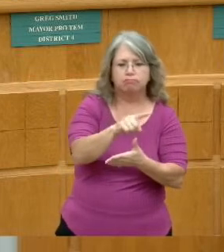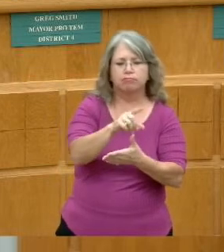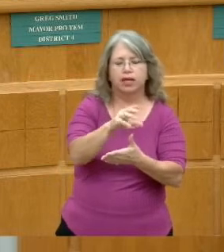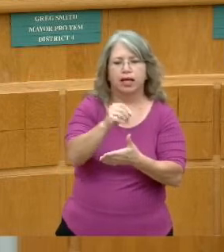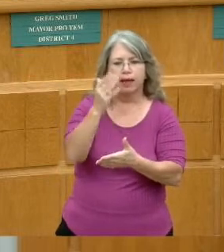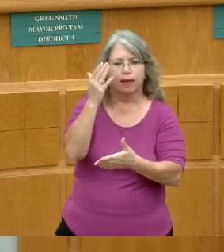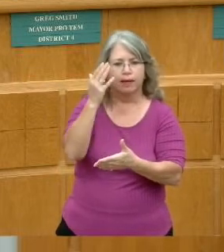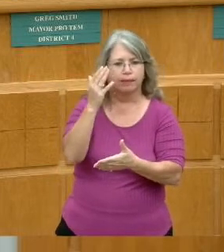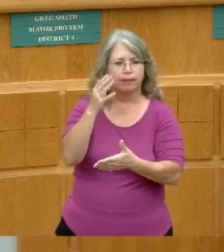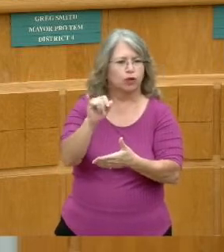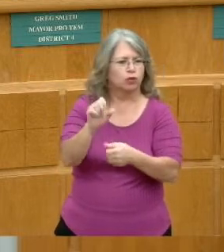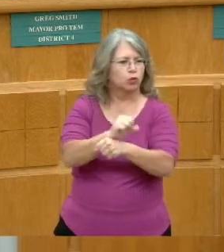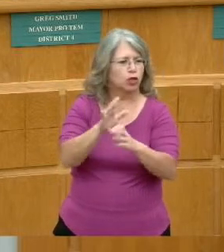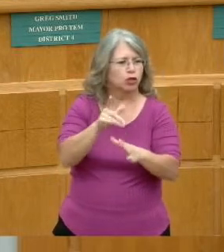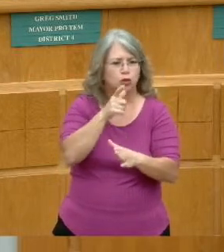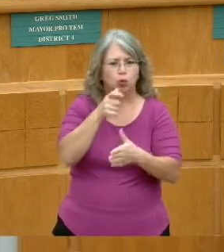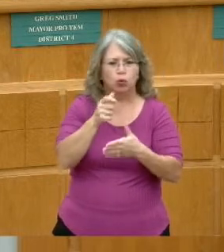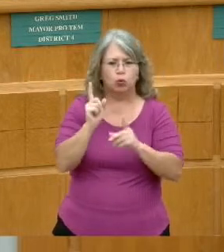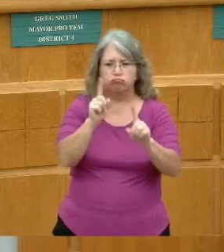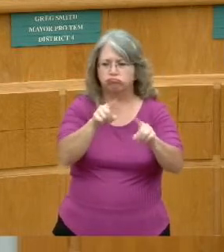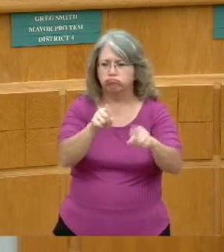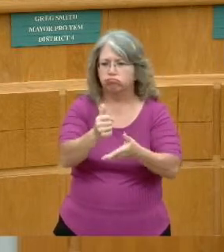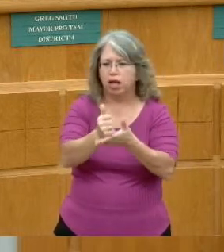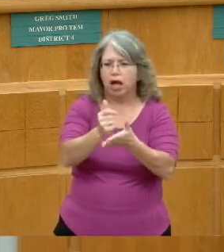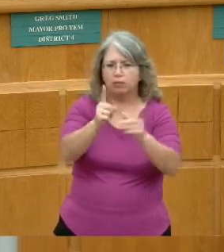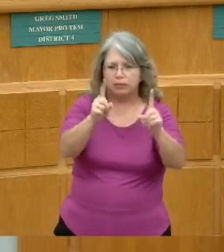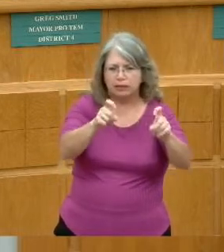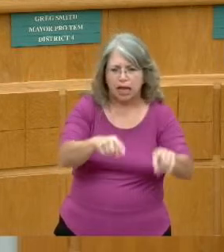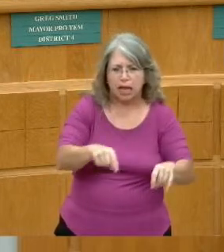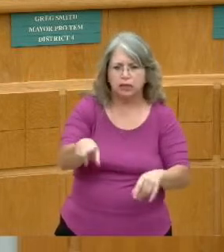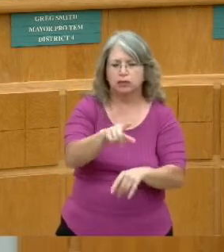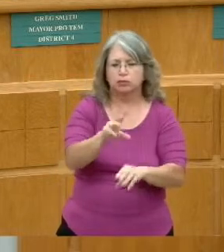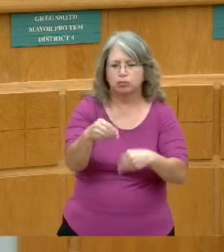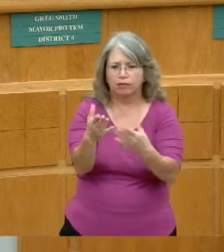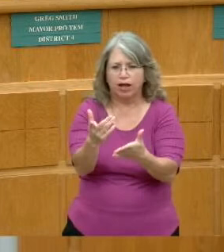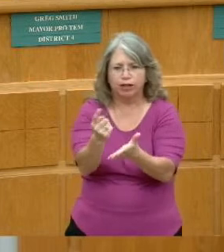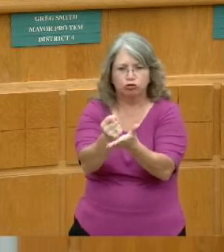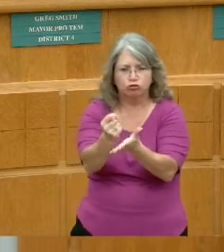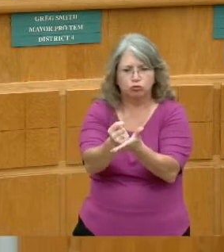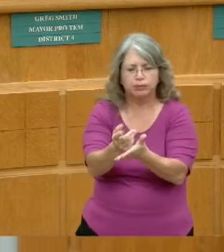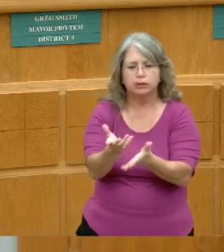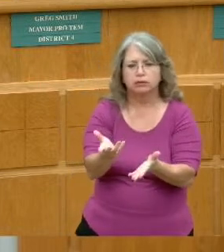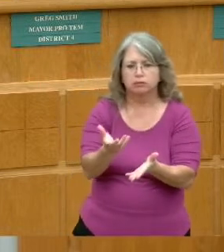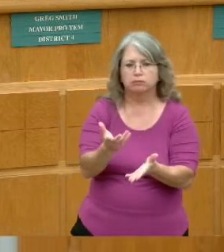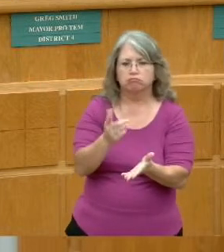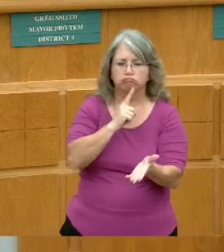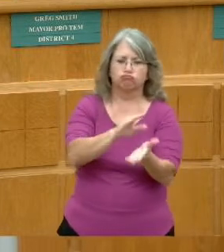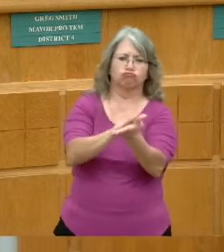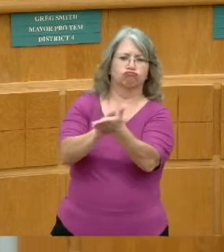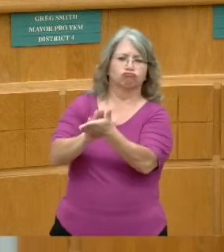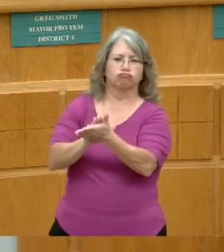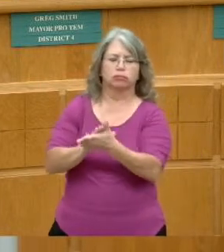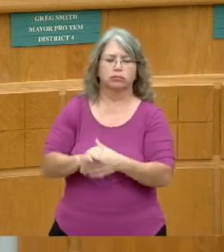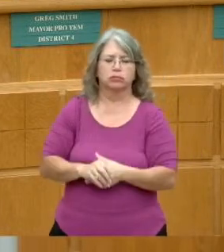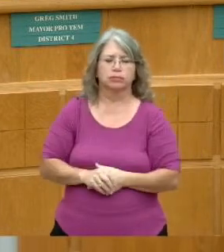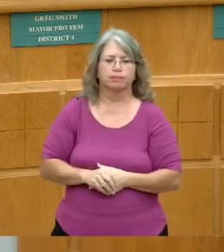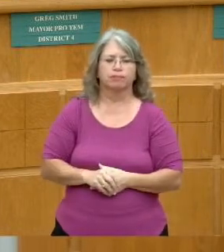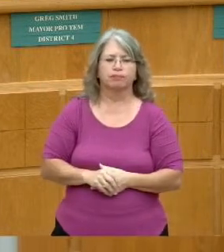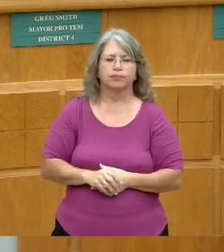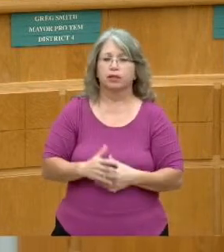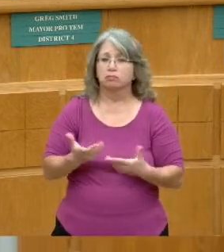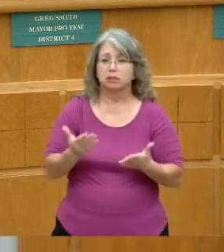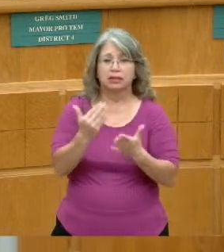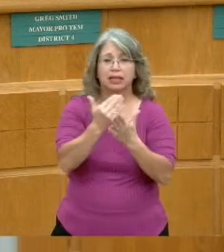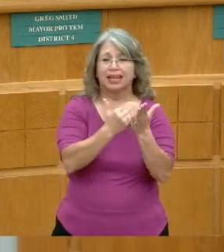test everybody and treat them should all be commended for this. And there's a lesson here that if you don't